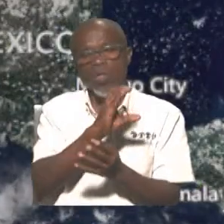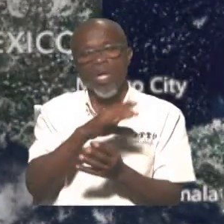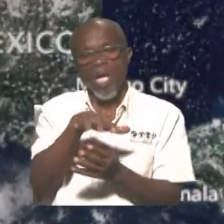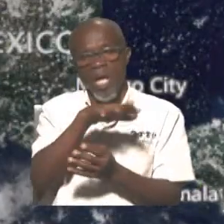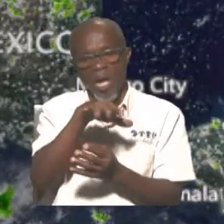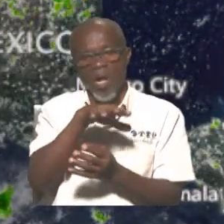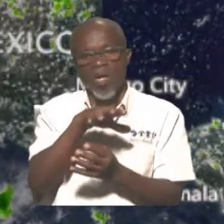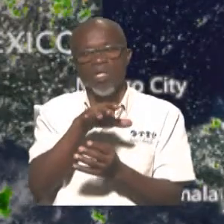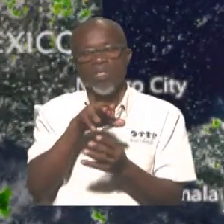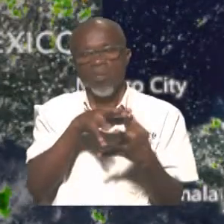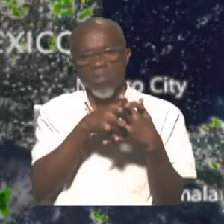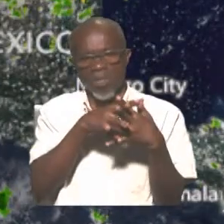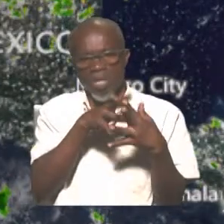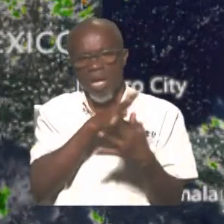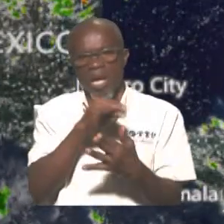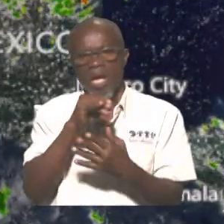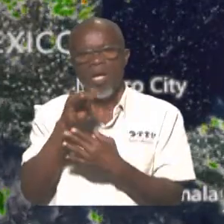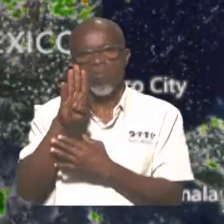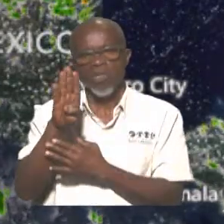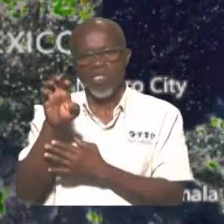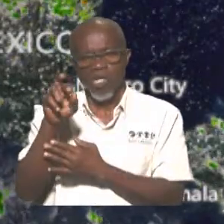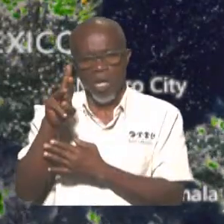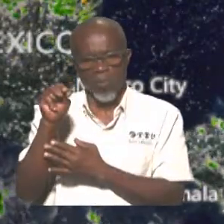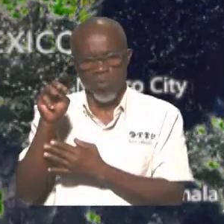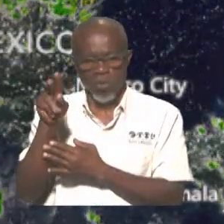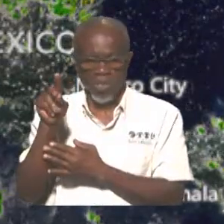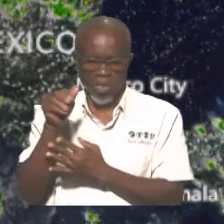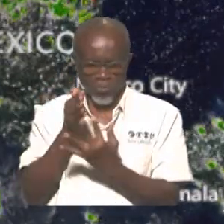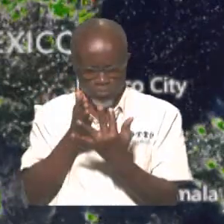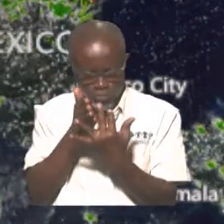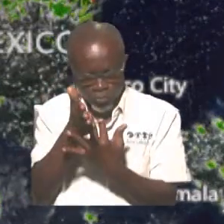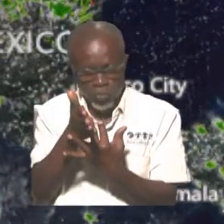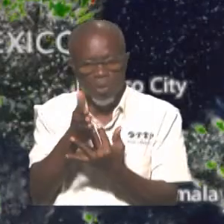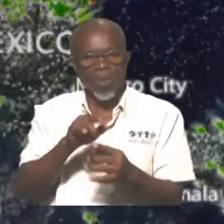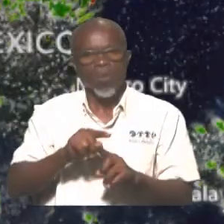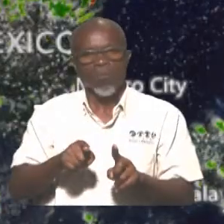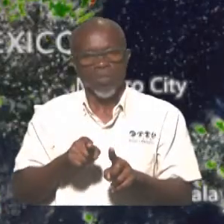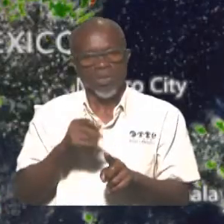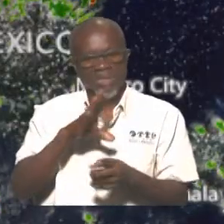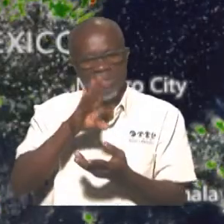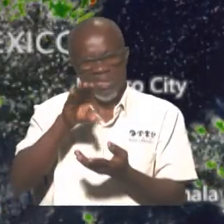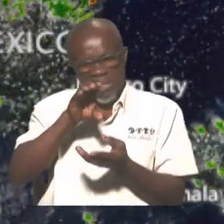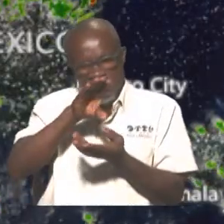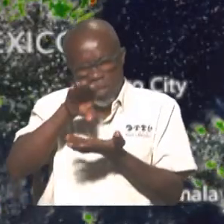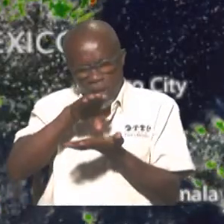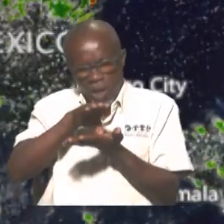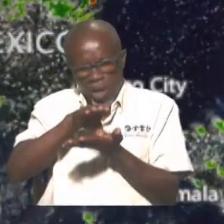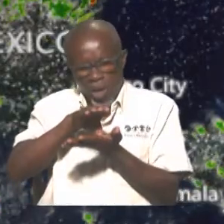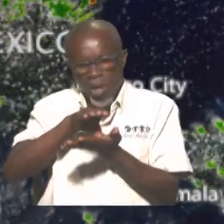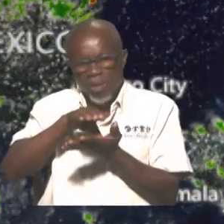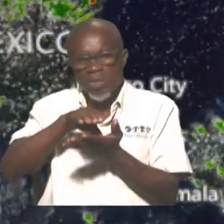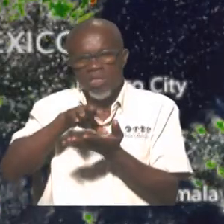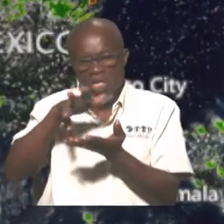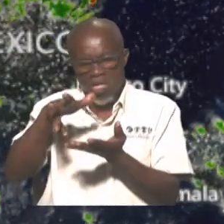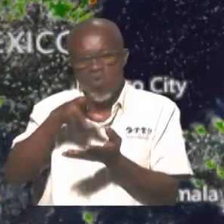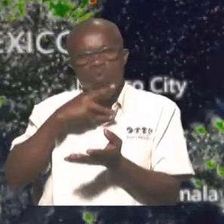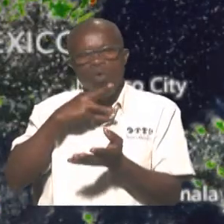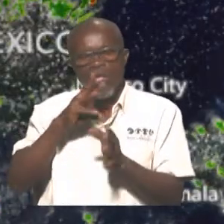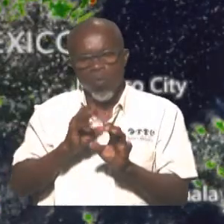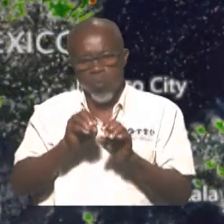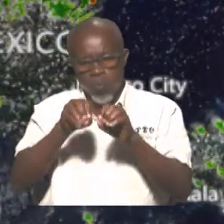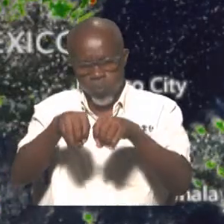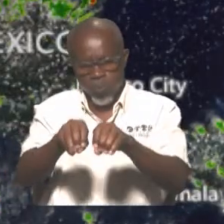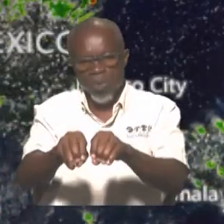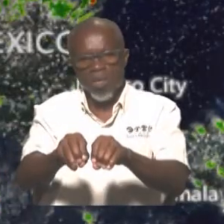there. Right now, Erin is a Category 2 hurricane with its center offshore, but its wind field is quite